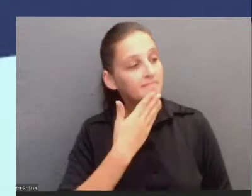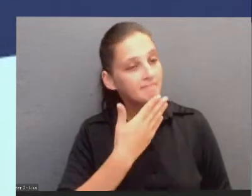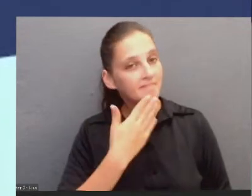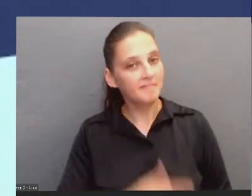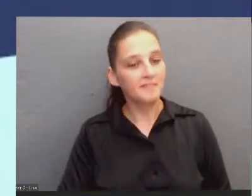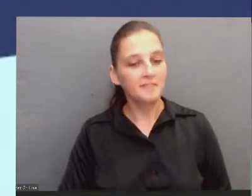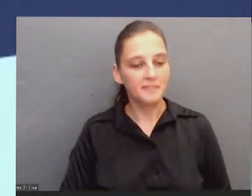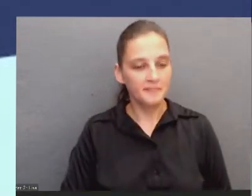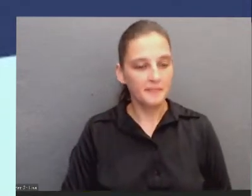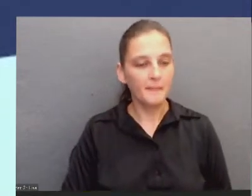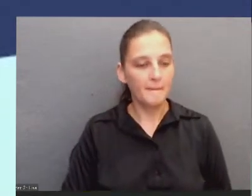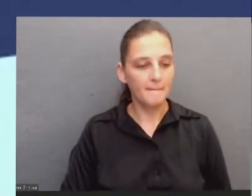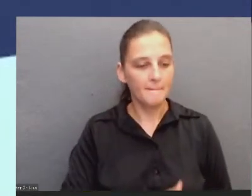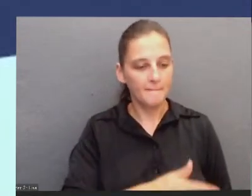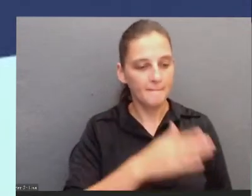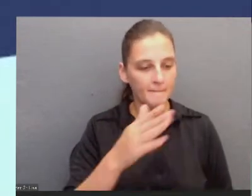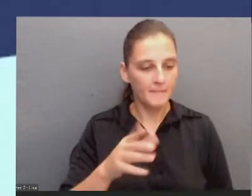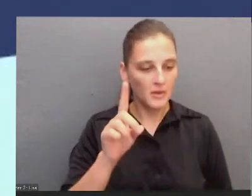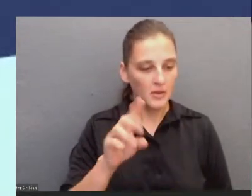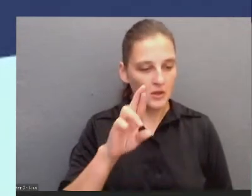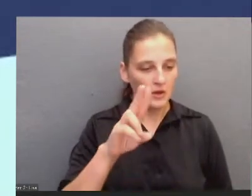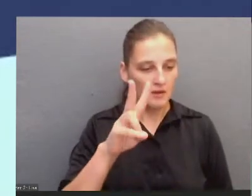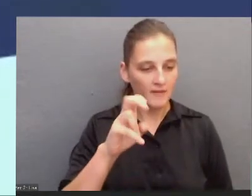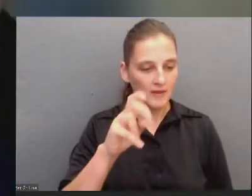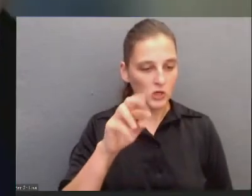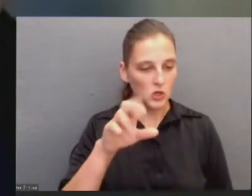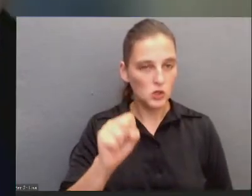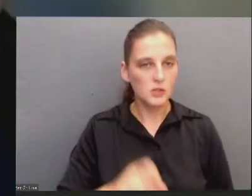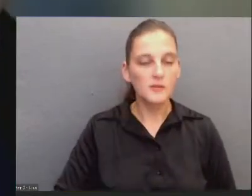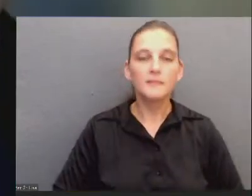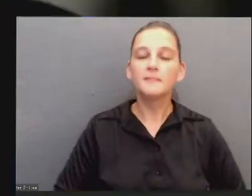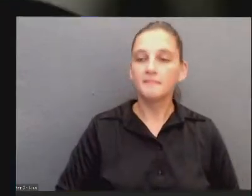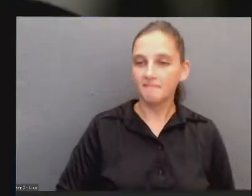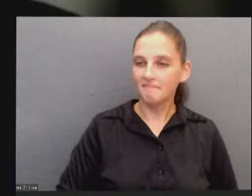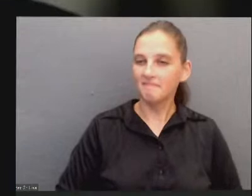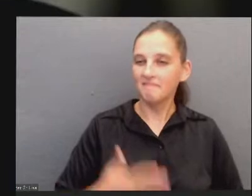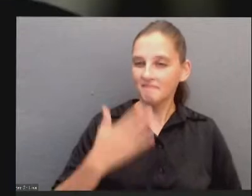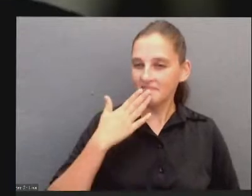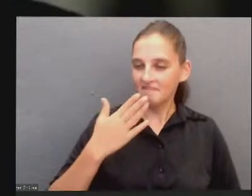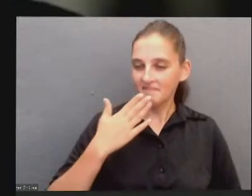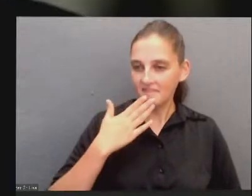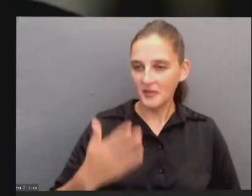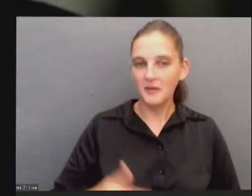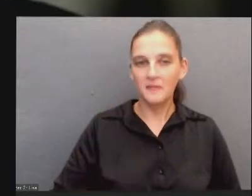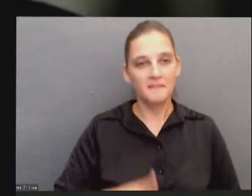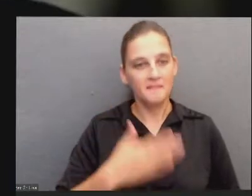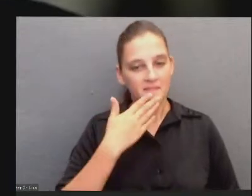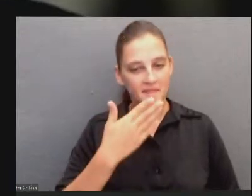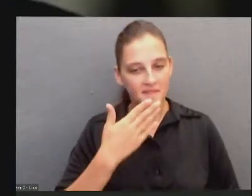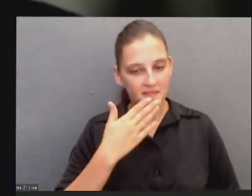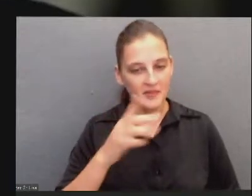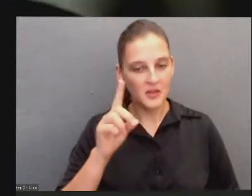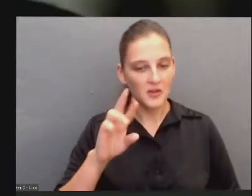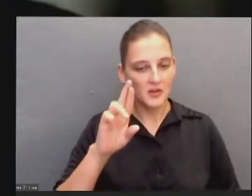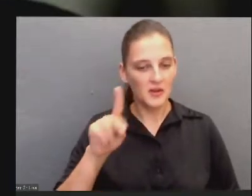helpful. Dr. Venters, please. Thank you, Madam Chair. Thank you, Dr. Khaldoon. Thank you, Dr. Okafor,